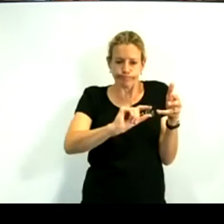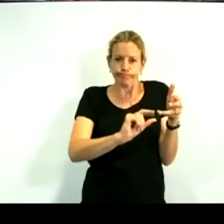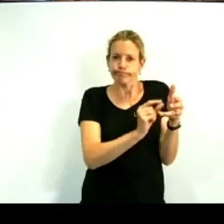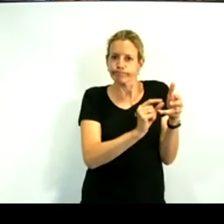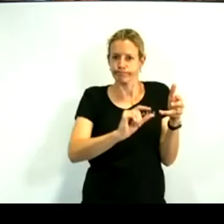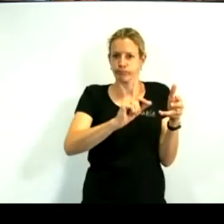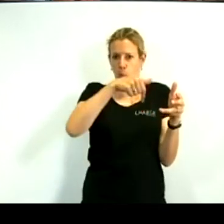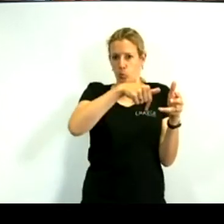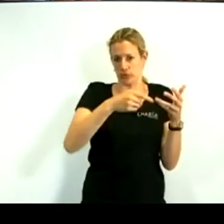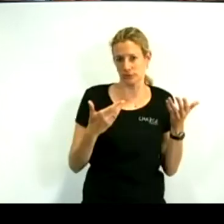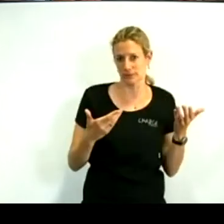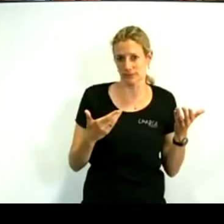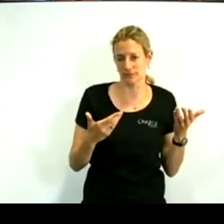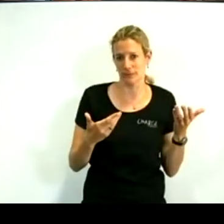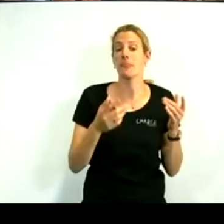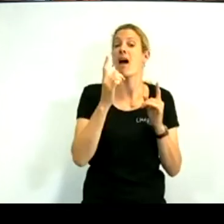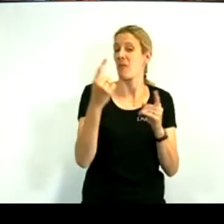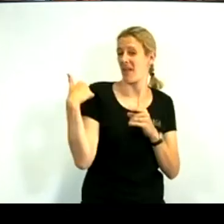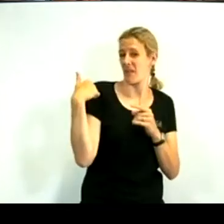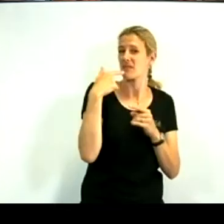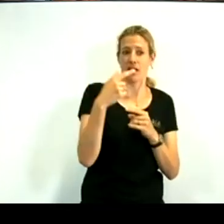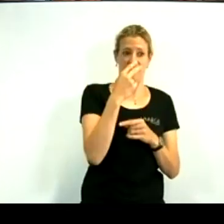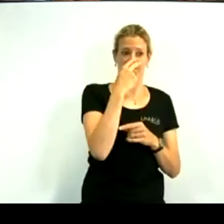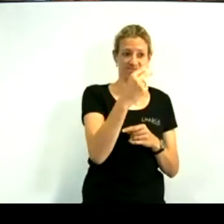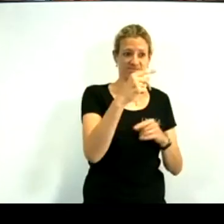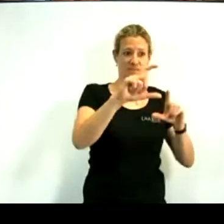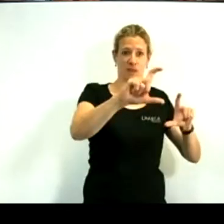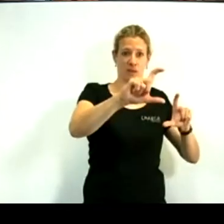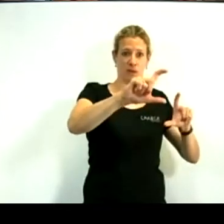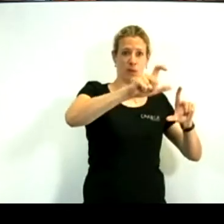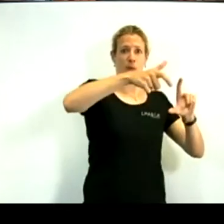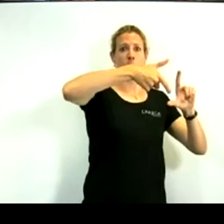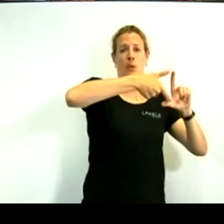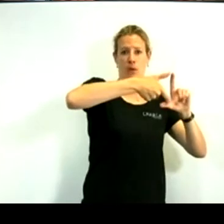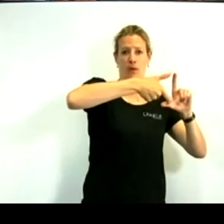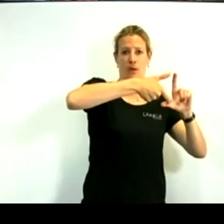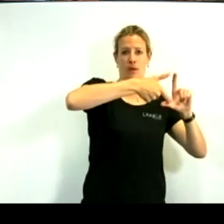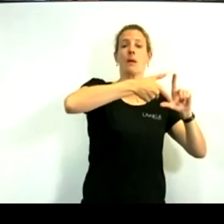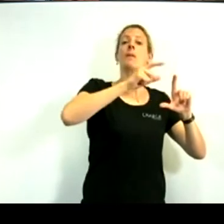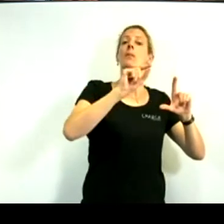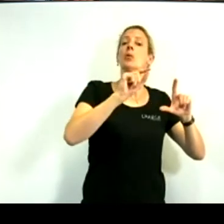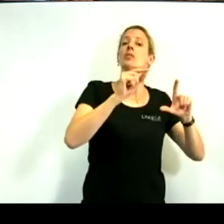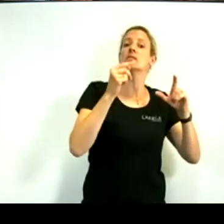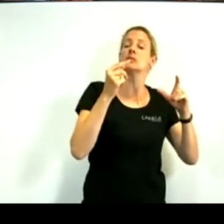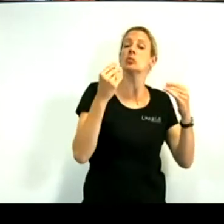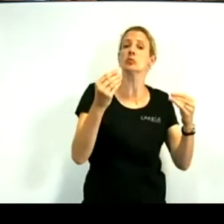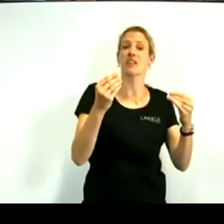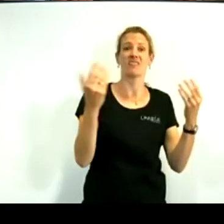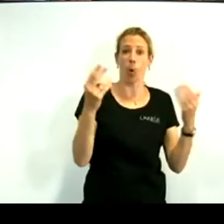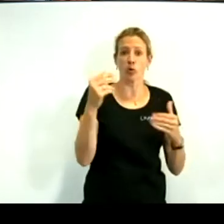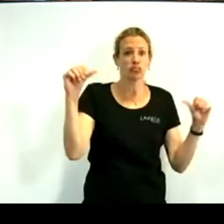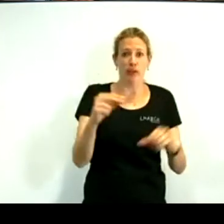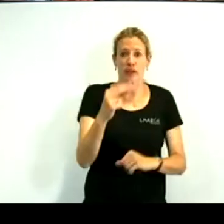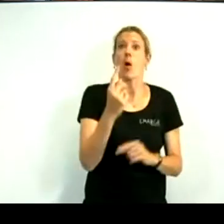is turned upside down, what's missing is the upper visual field. It's the bottom of the